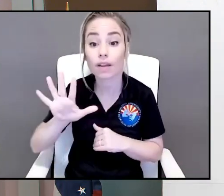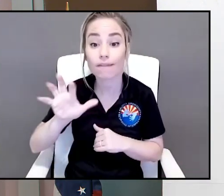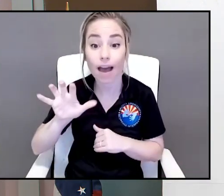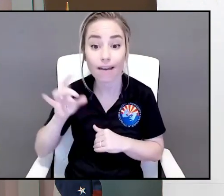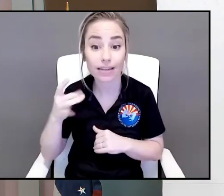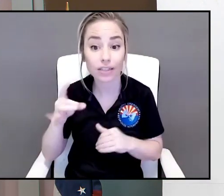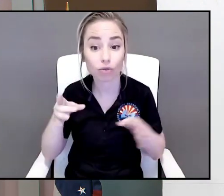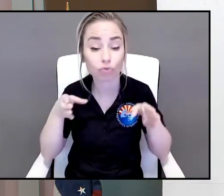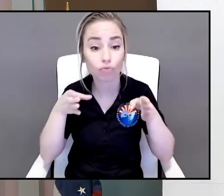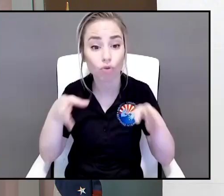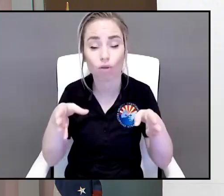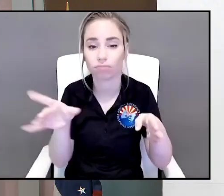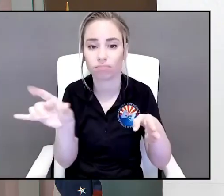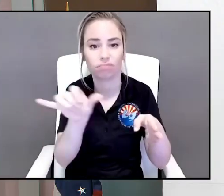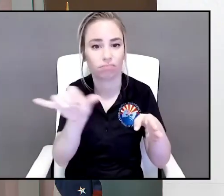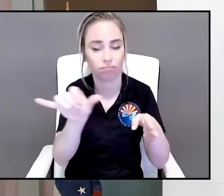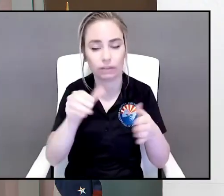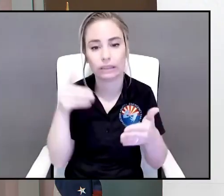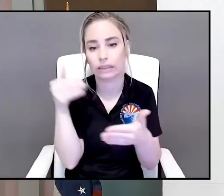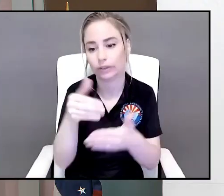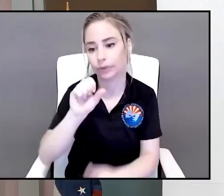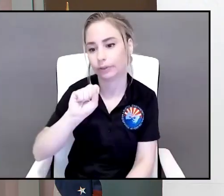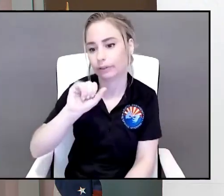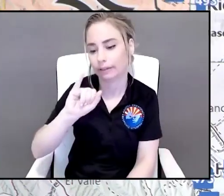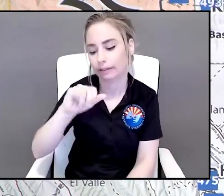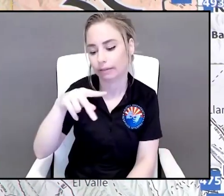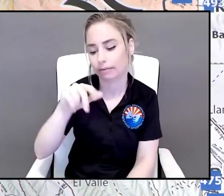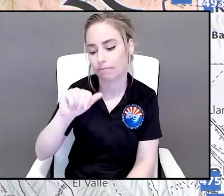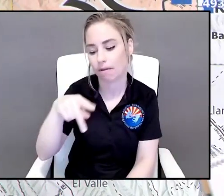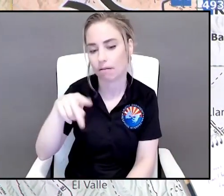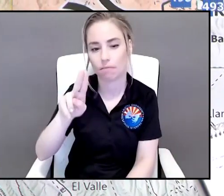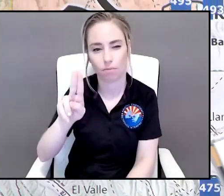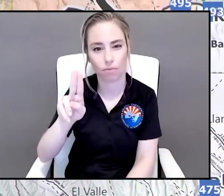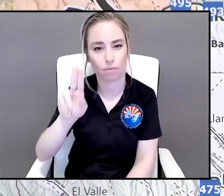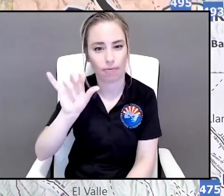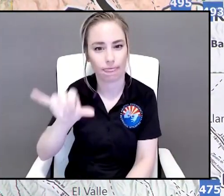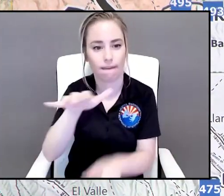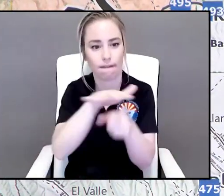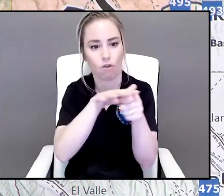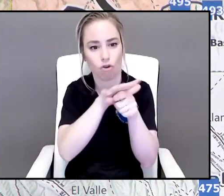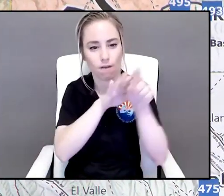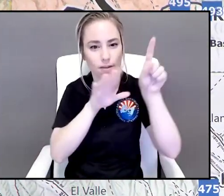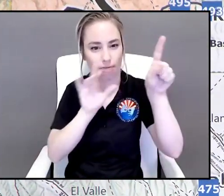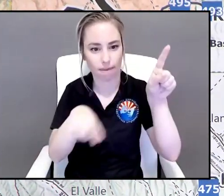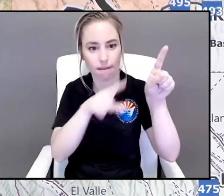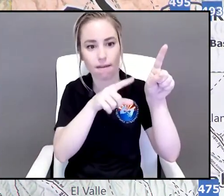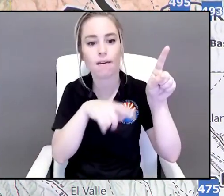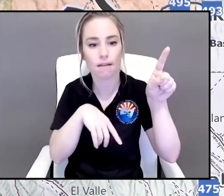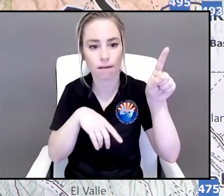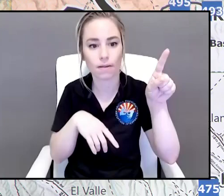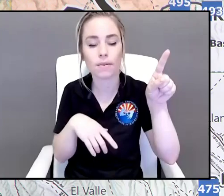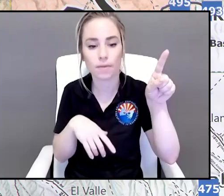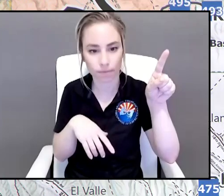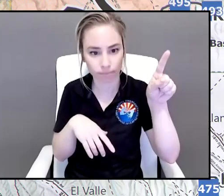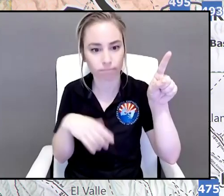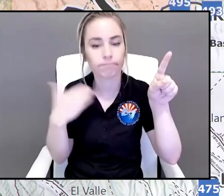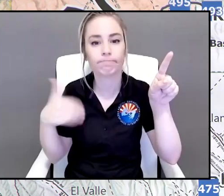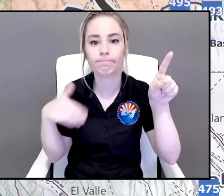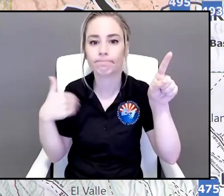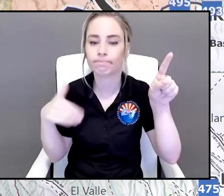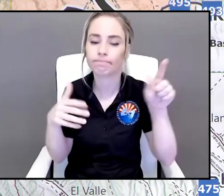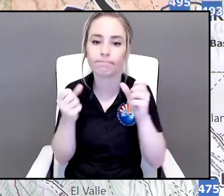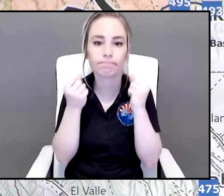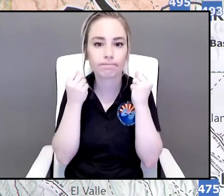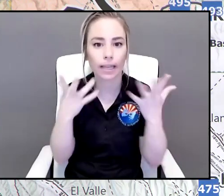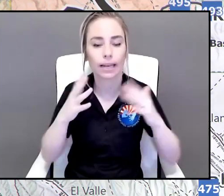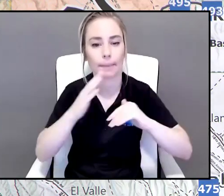down around Sipapoo, some of this area up in here. As there's a lot of structures in